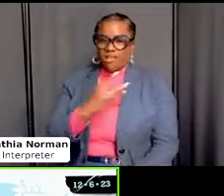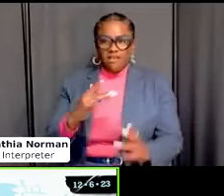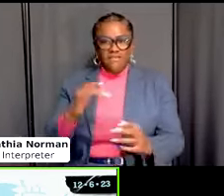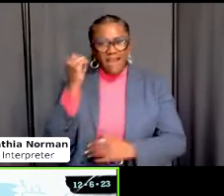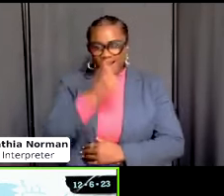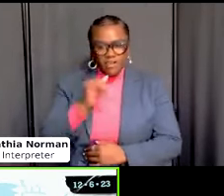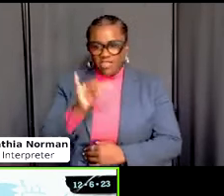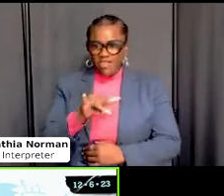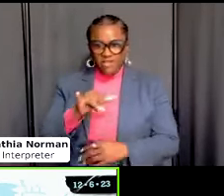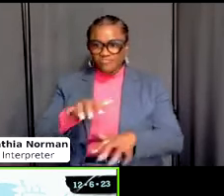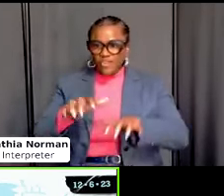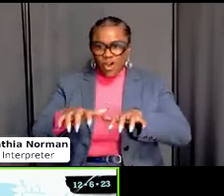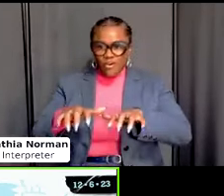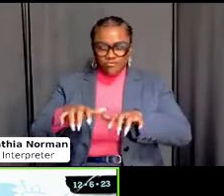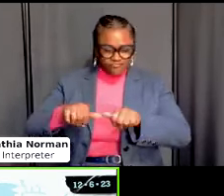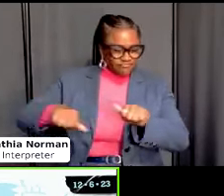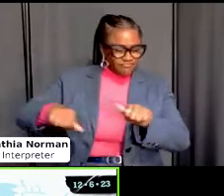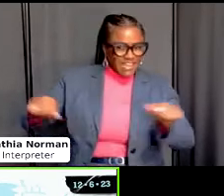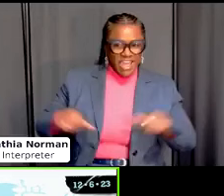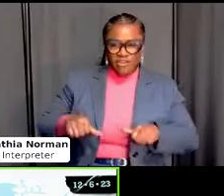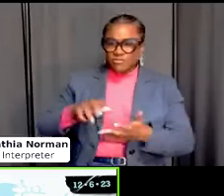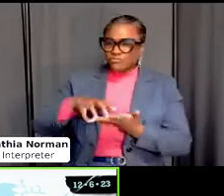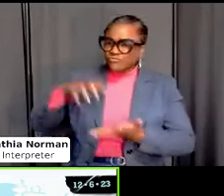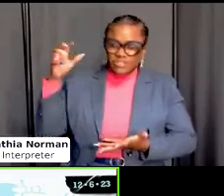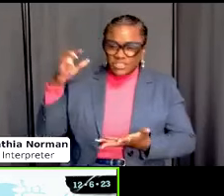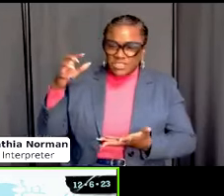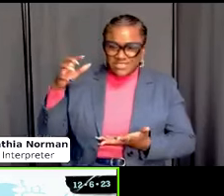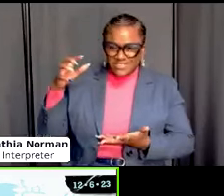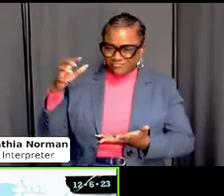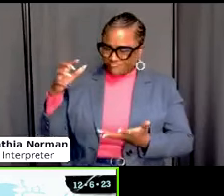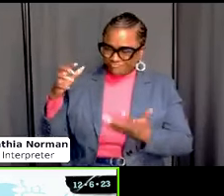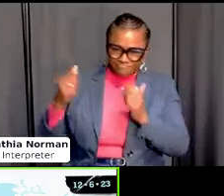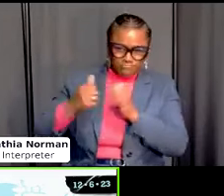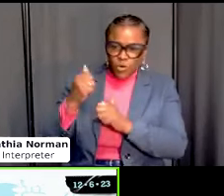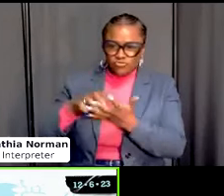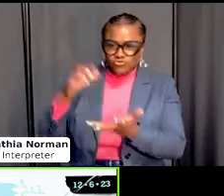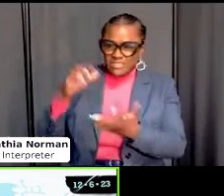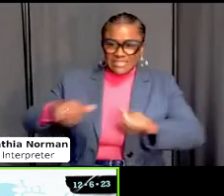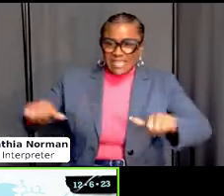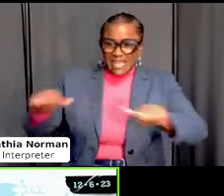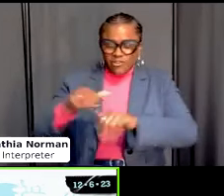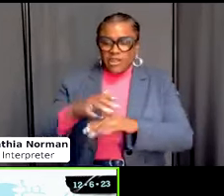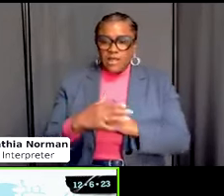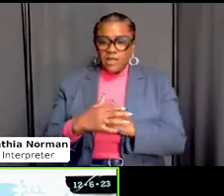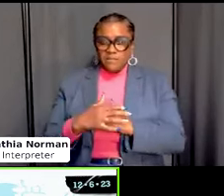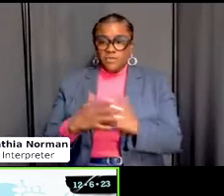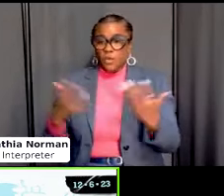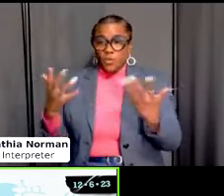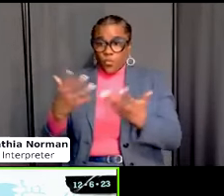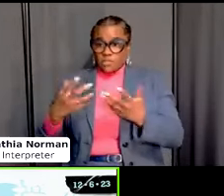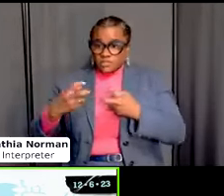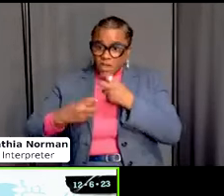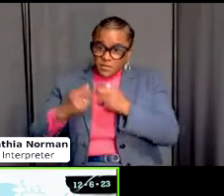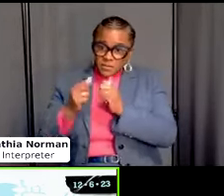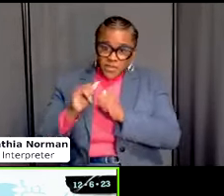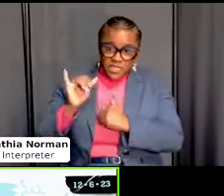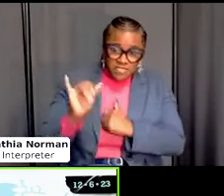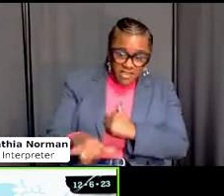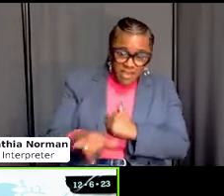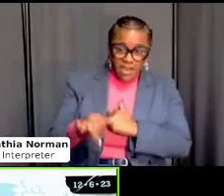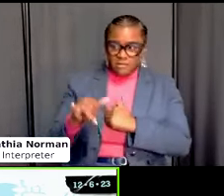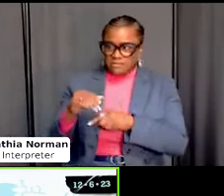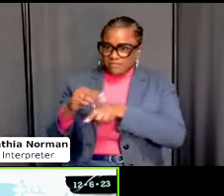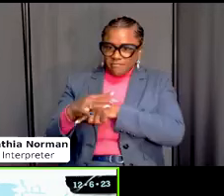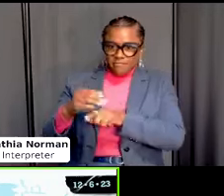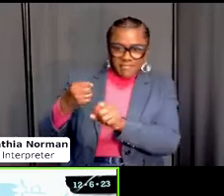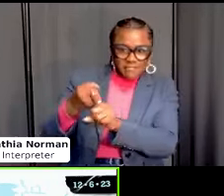richest area within the continent of Africa. And that what plagues Africa and Congo as a microcosm of that, as